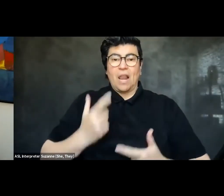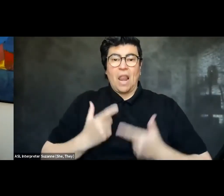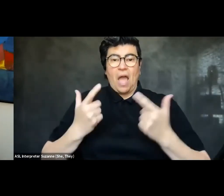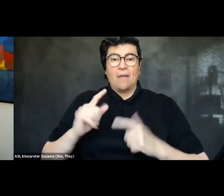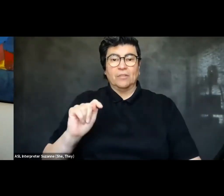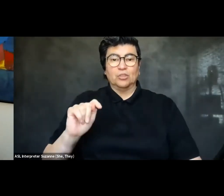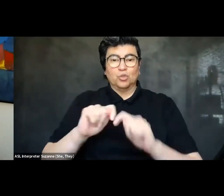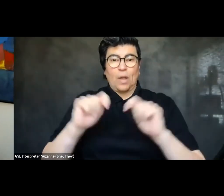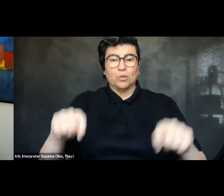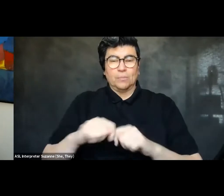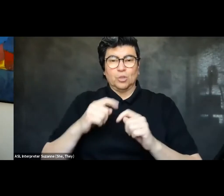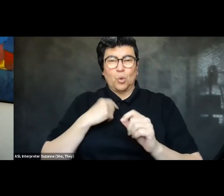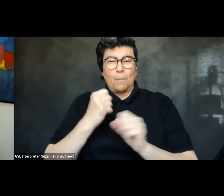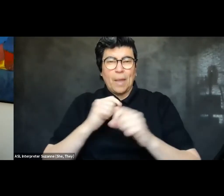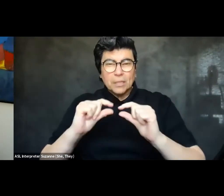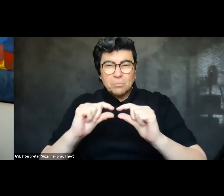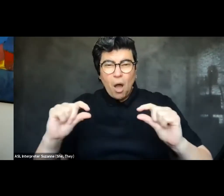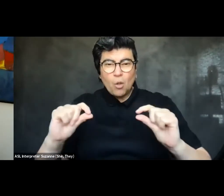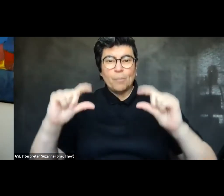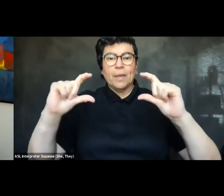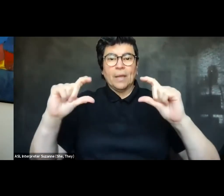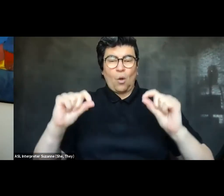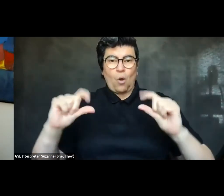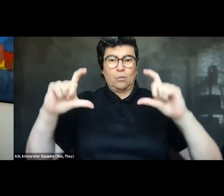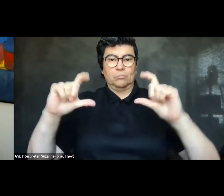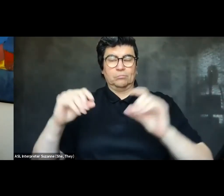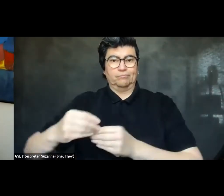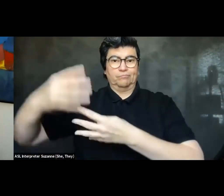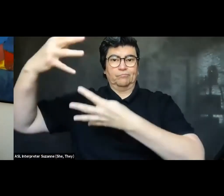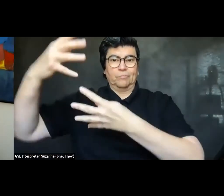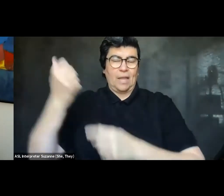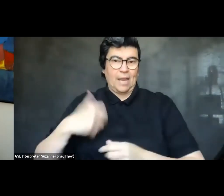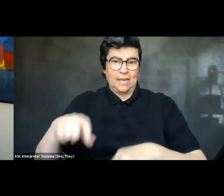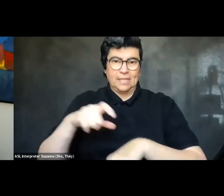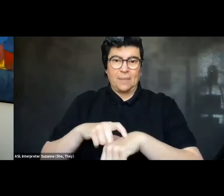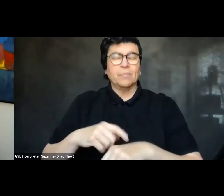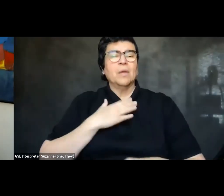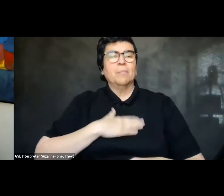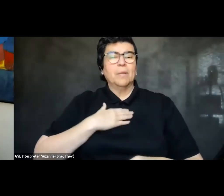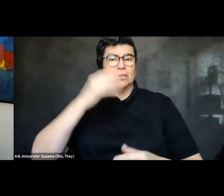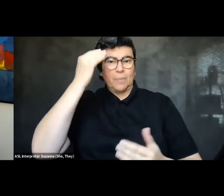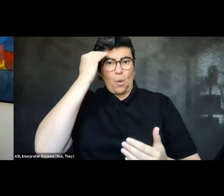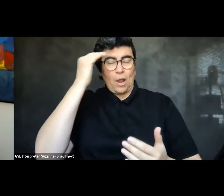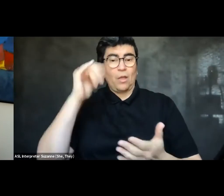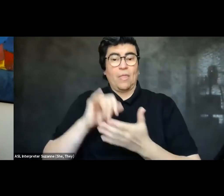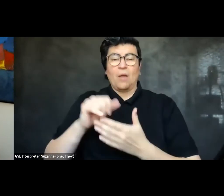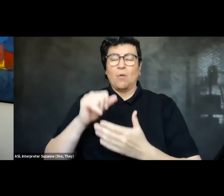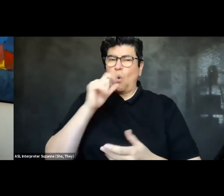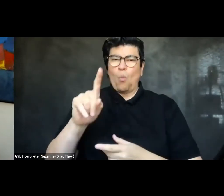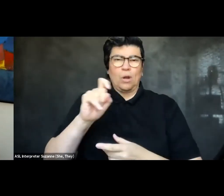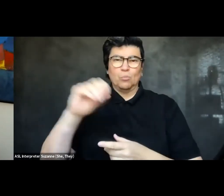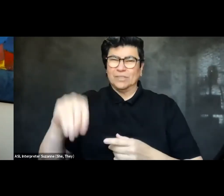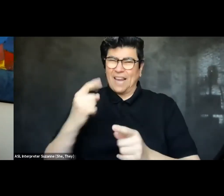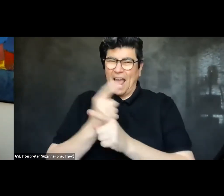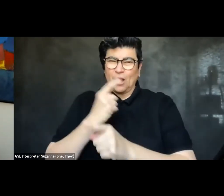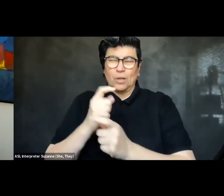button to adjust your subtitle settings or to open the full transcript at any time. Please be aware the subtitles will not be 100% accurate